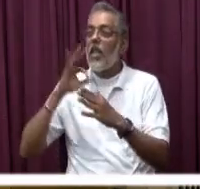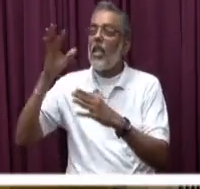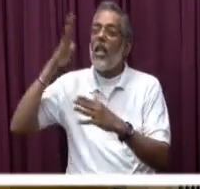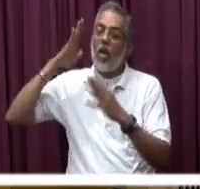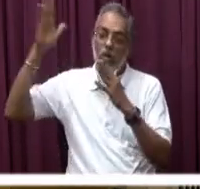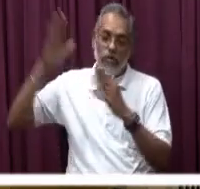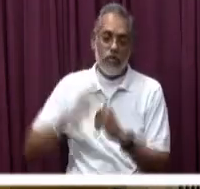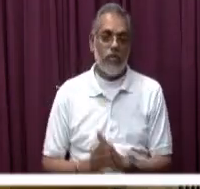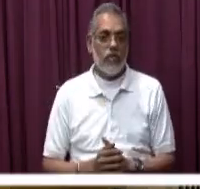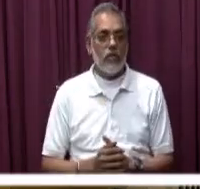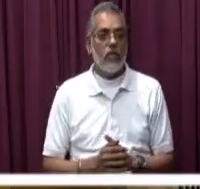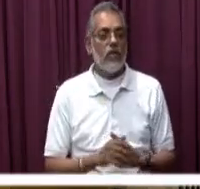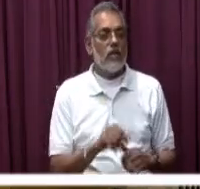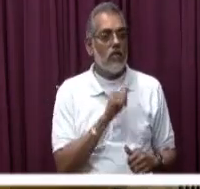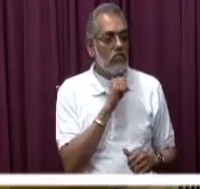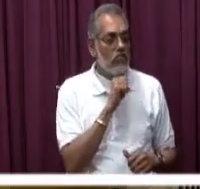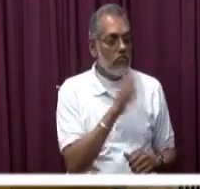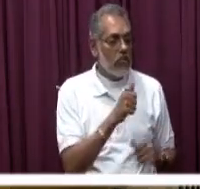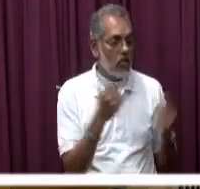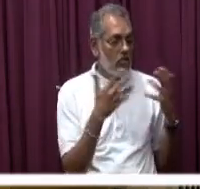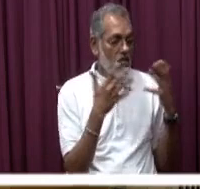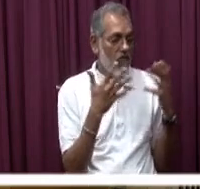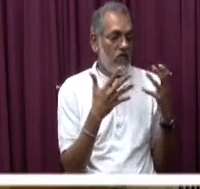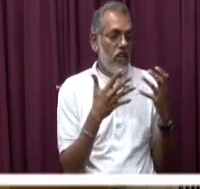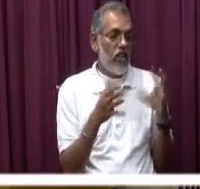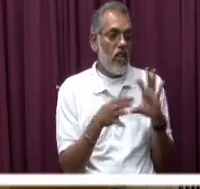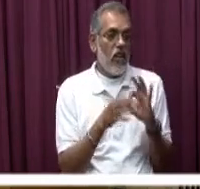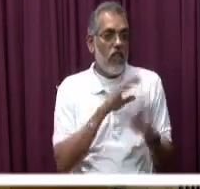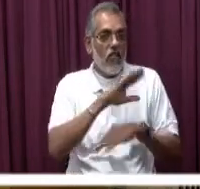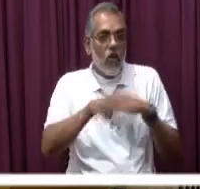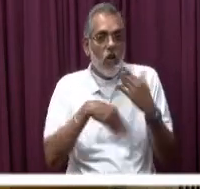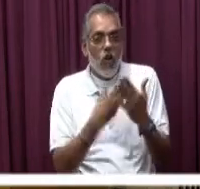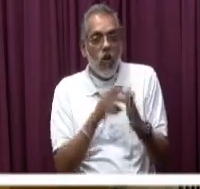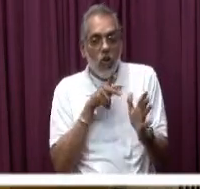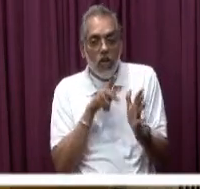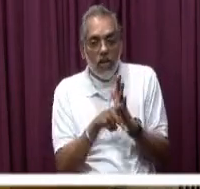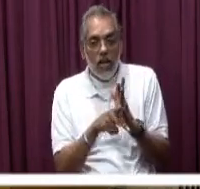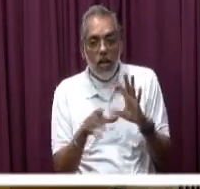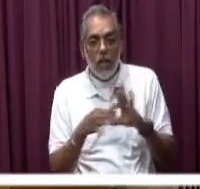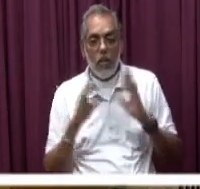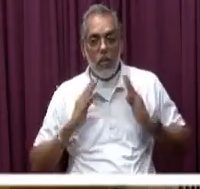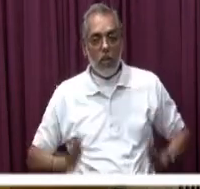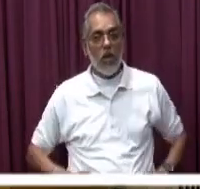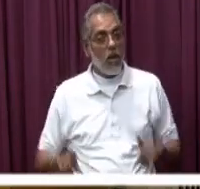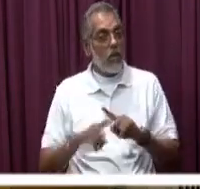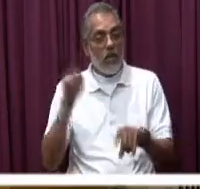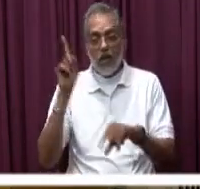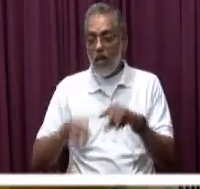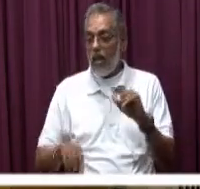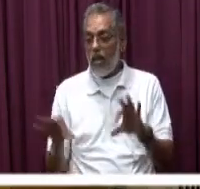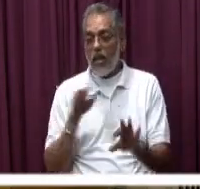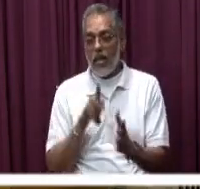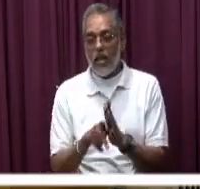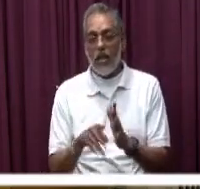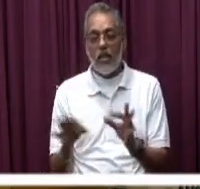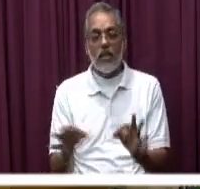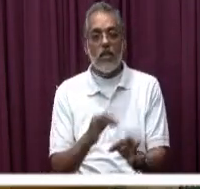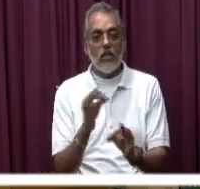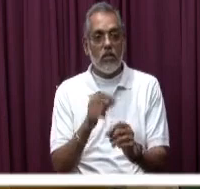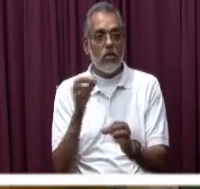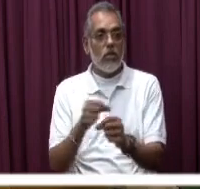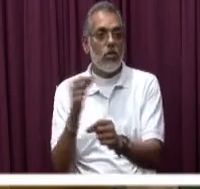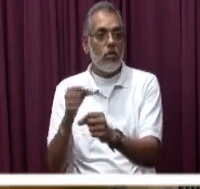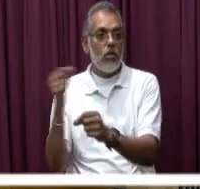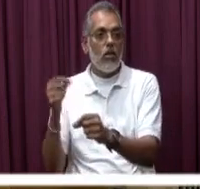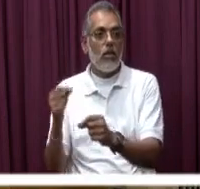housetops. Do not be afraid of those who kill the body but cannot kill the soul. Fear him rather,